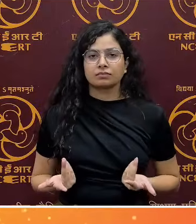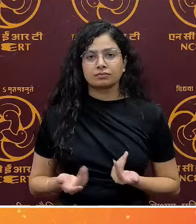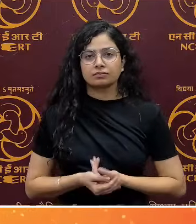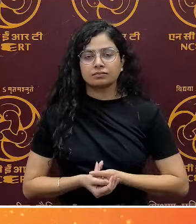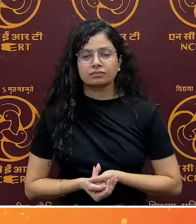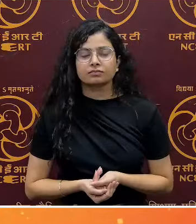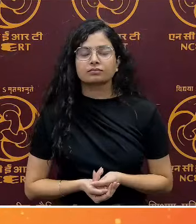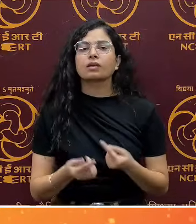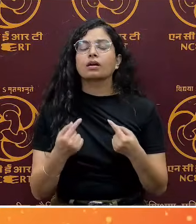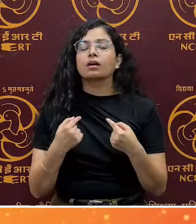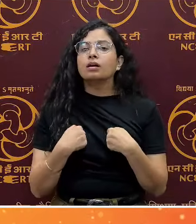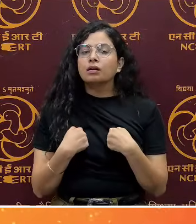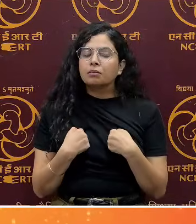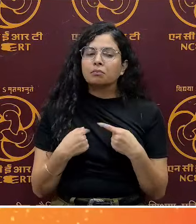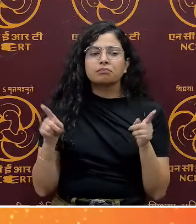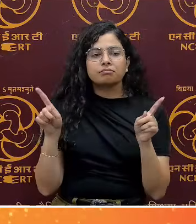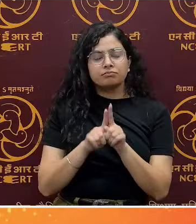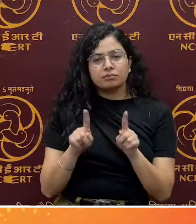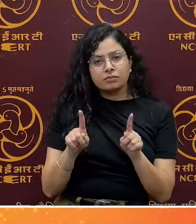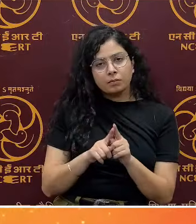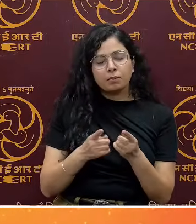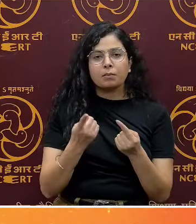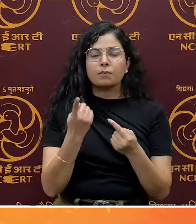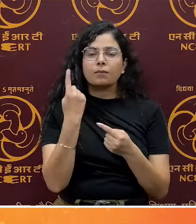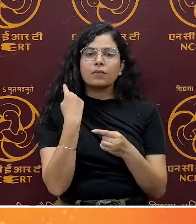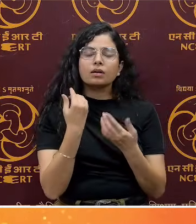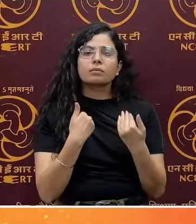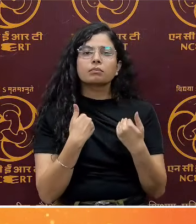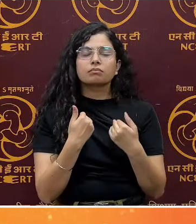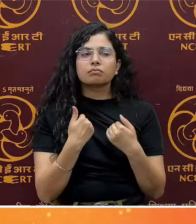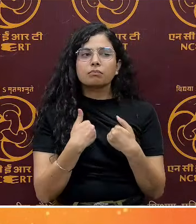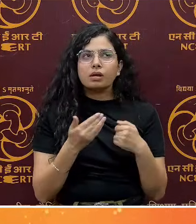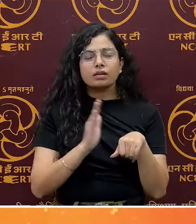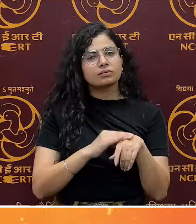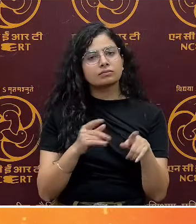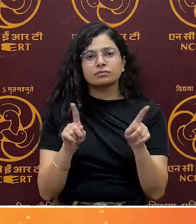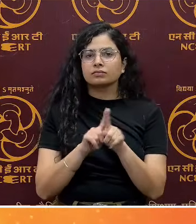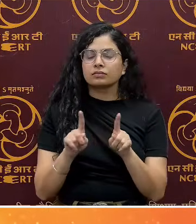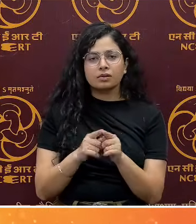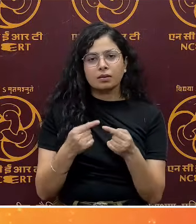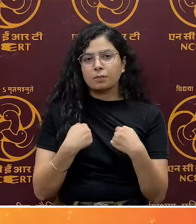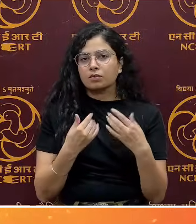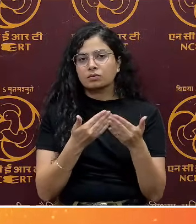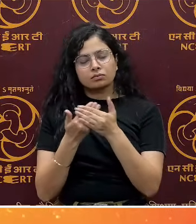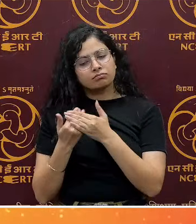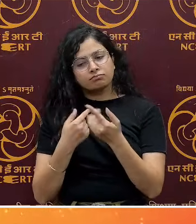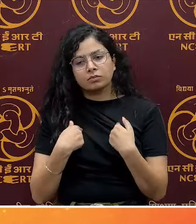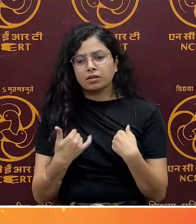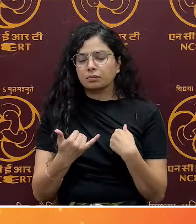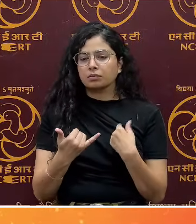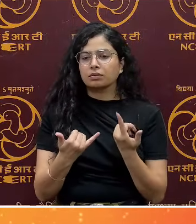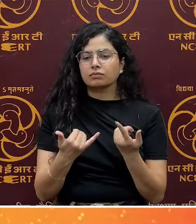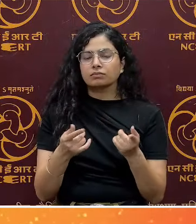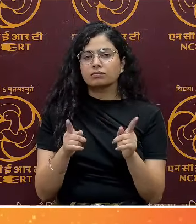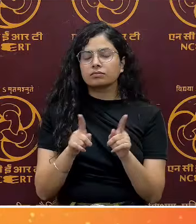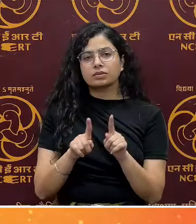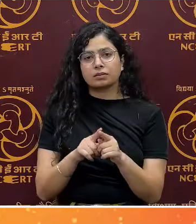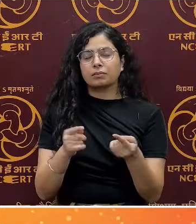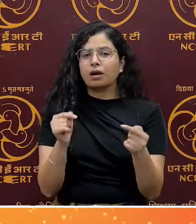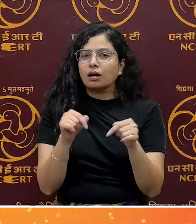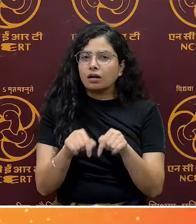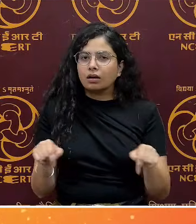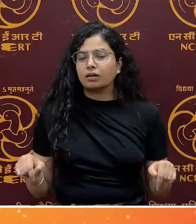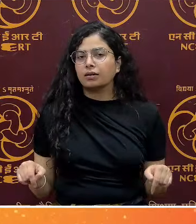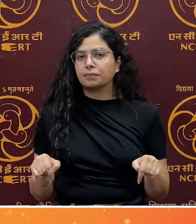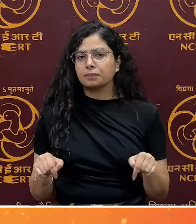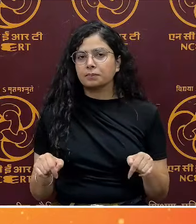sir, I also face this type of challenges in my Right. school days. Exactly, if I tell you. exactly. Yeah. Okay. So sir, now can we also